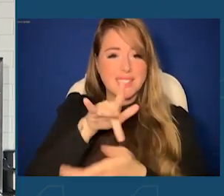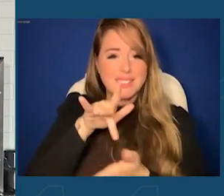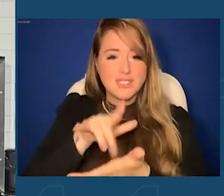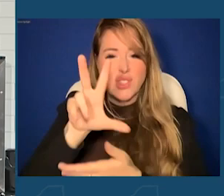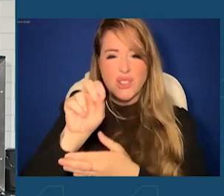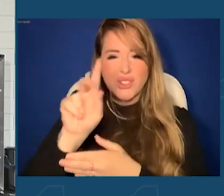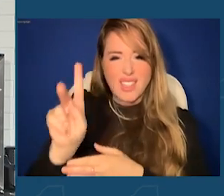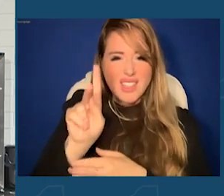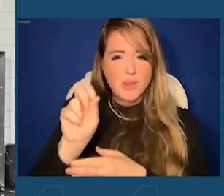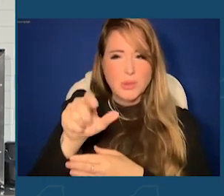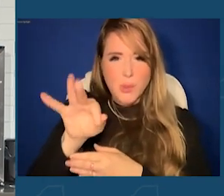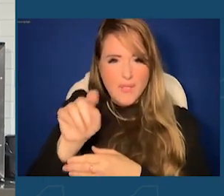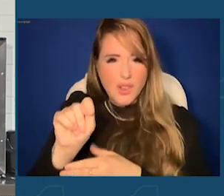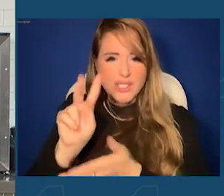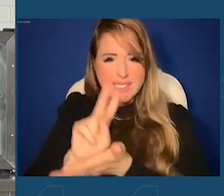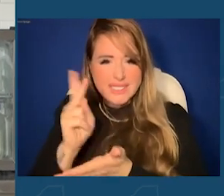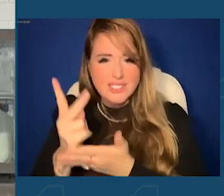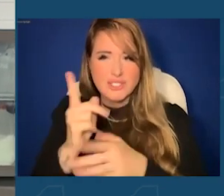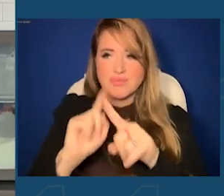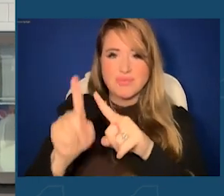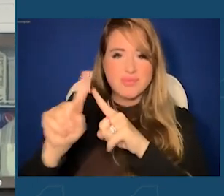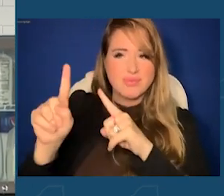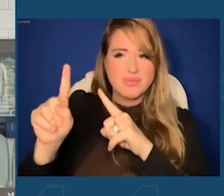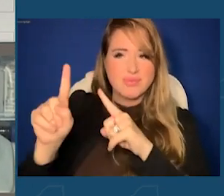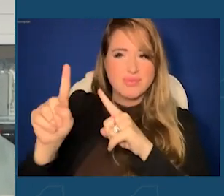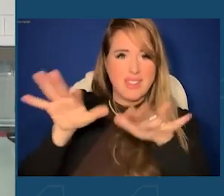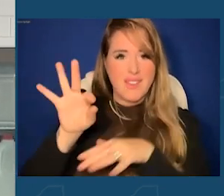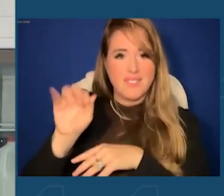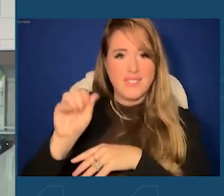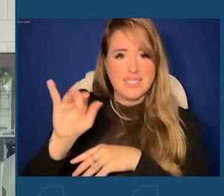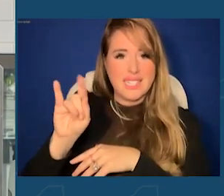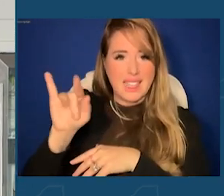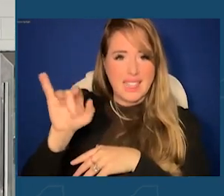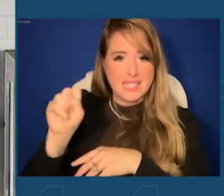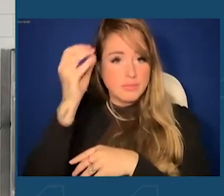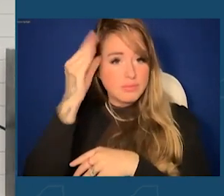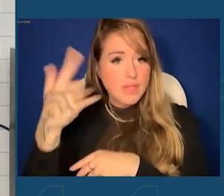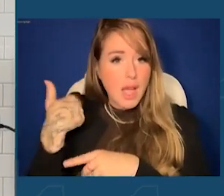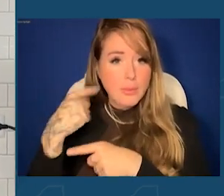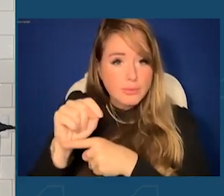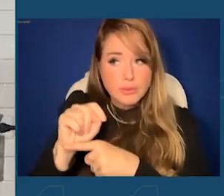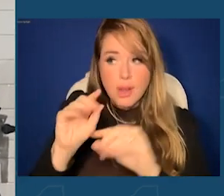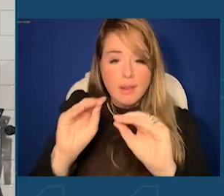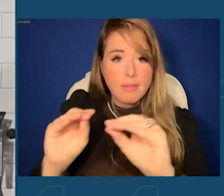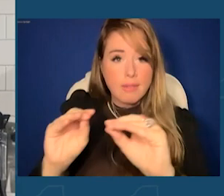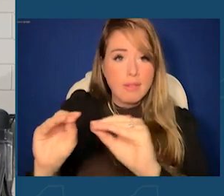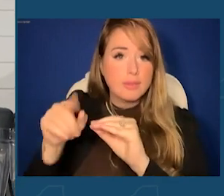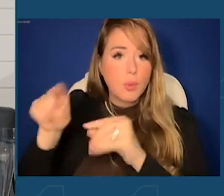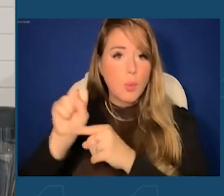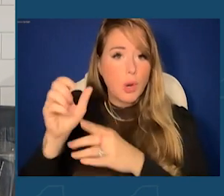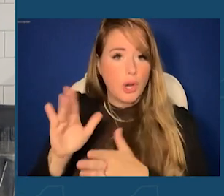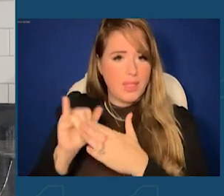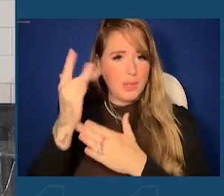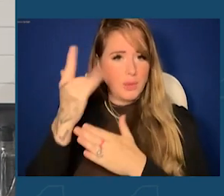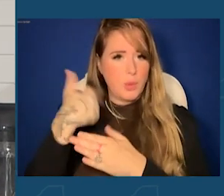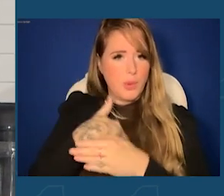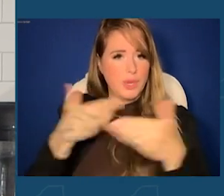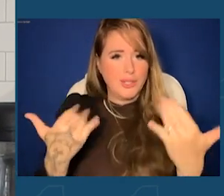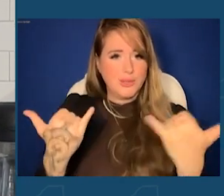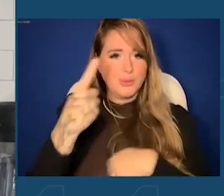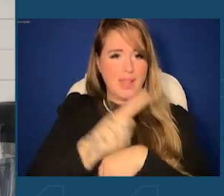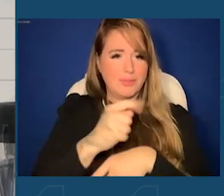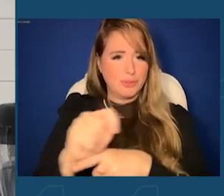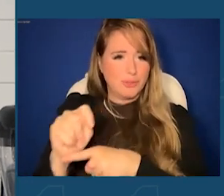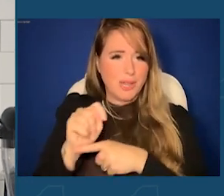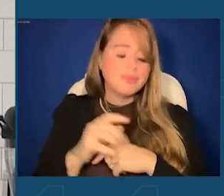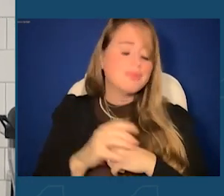and all sorts of facilities, and the operative word is on training workers, which is why we're here today. I do want to